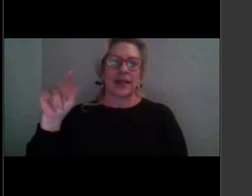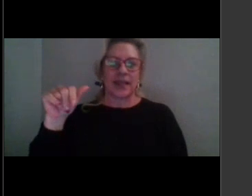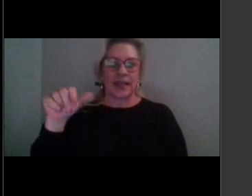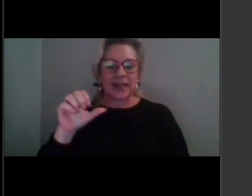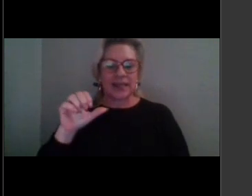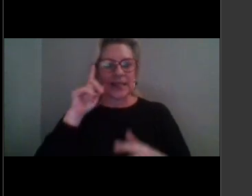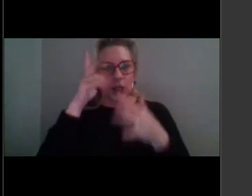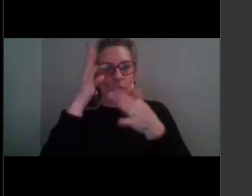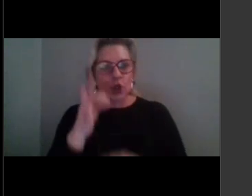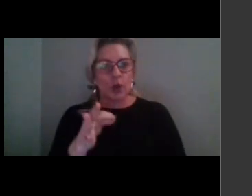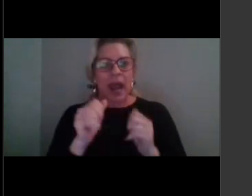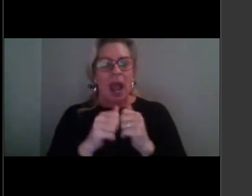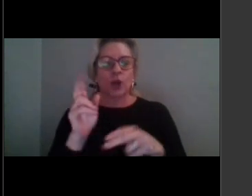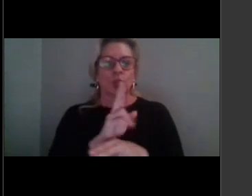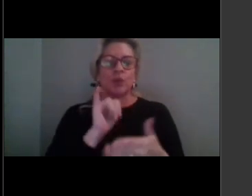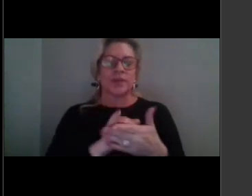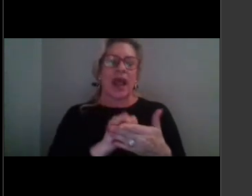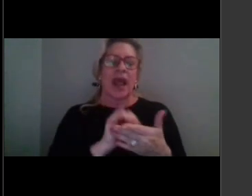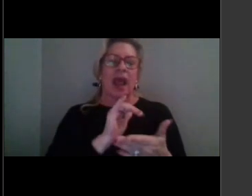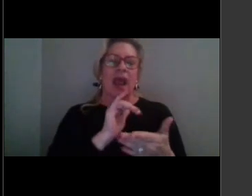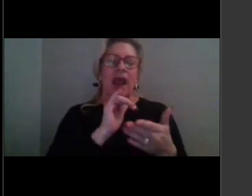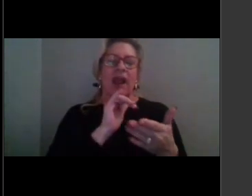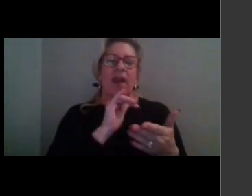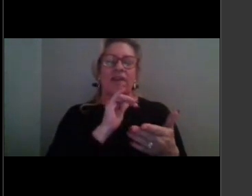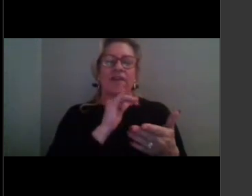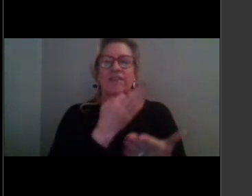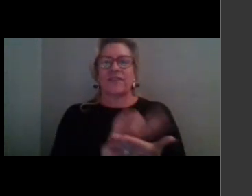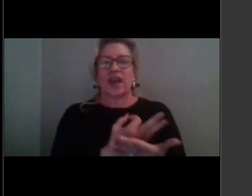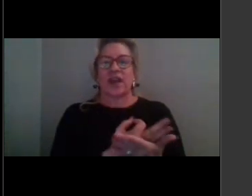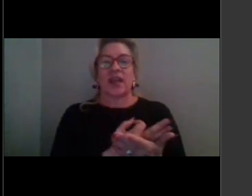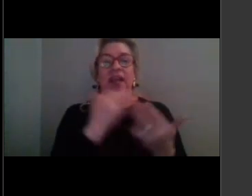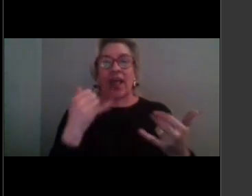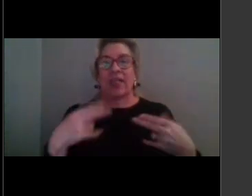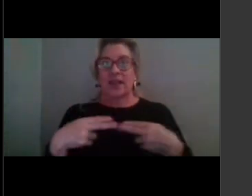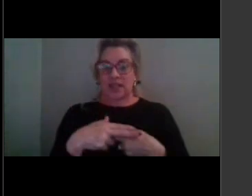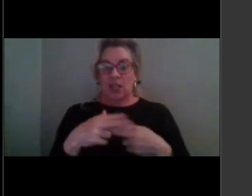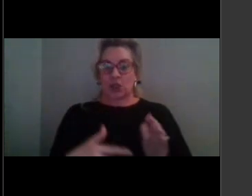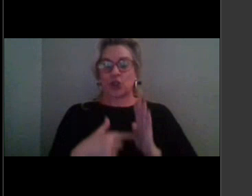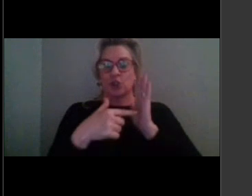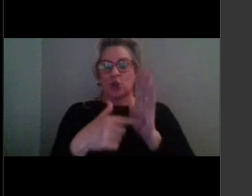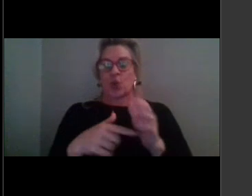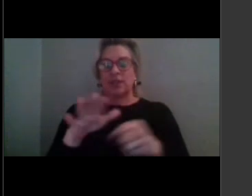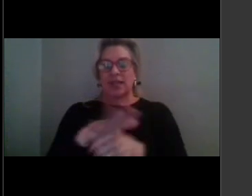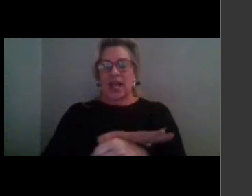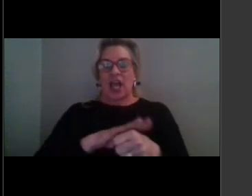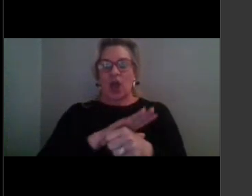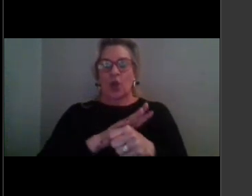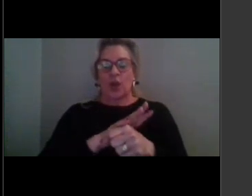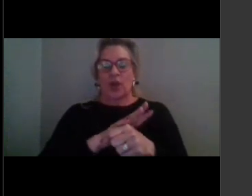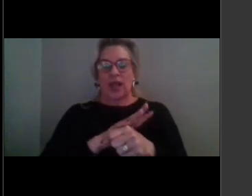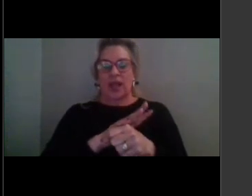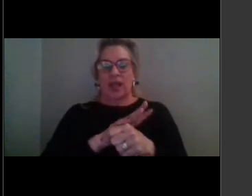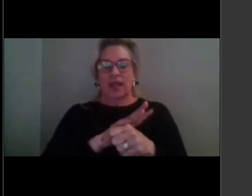with the available funding. Okay, so the next slide, this shows the geographic distribution of the